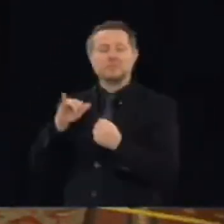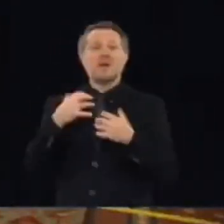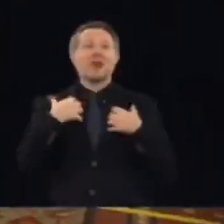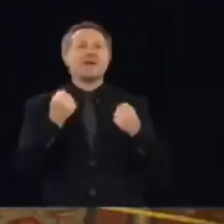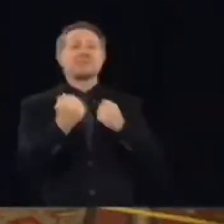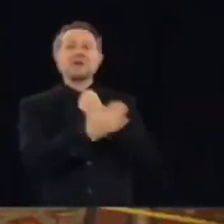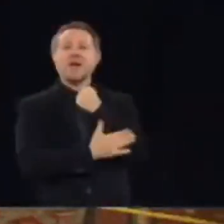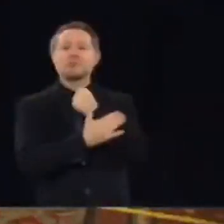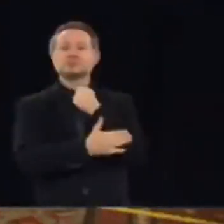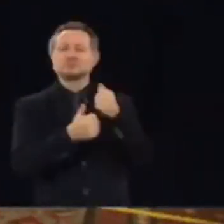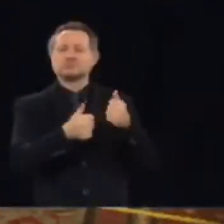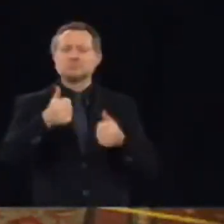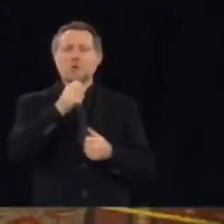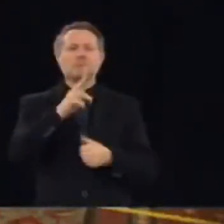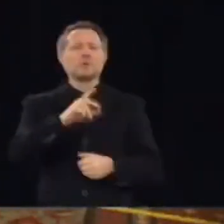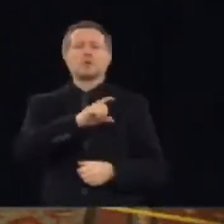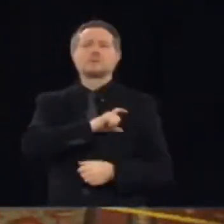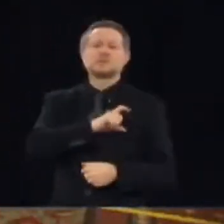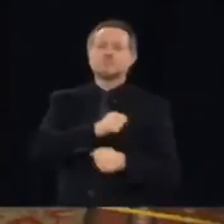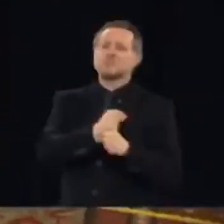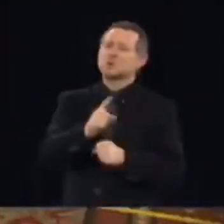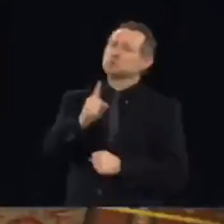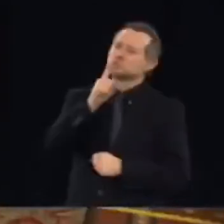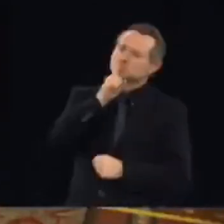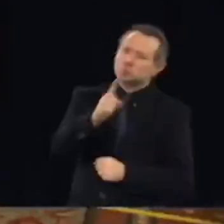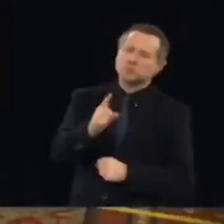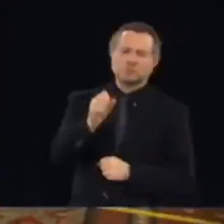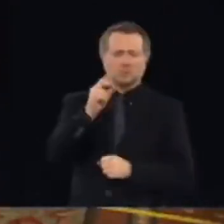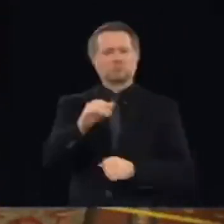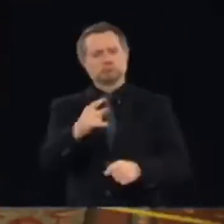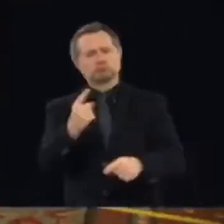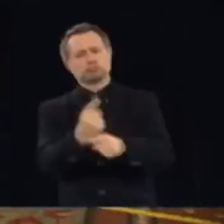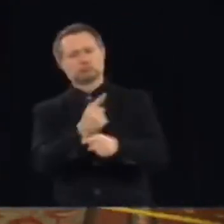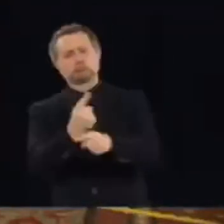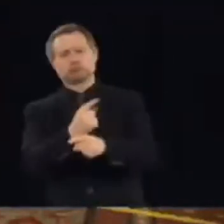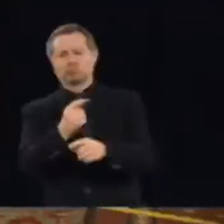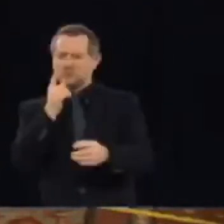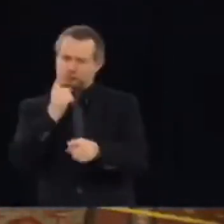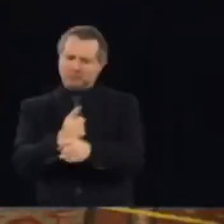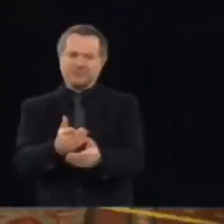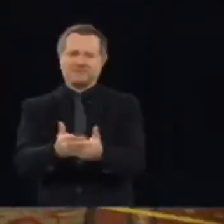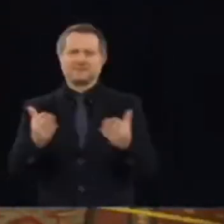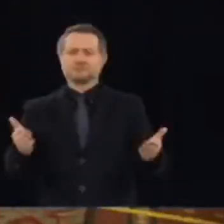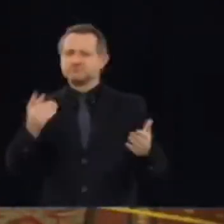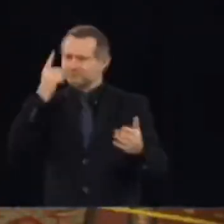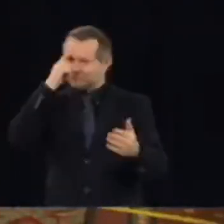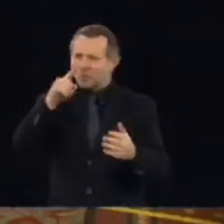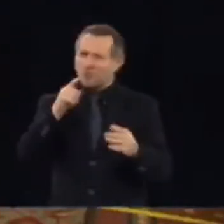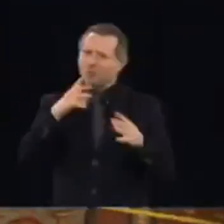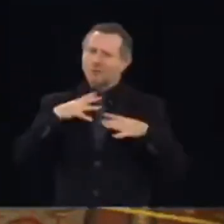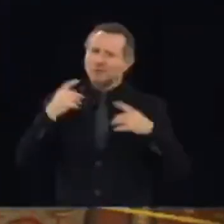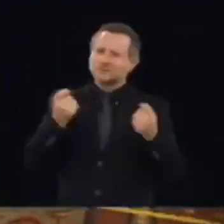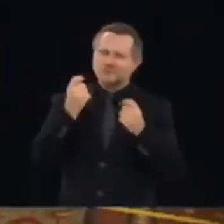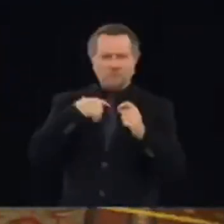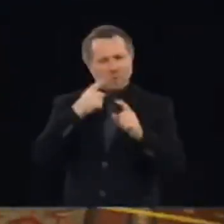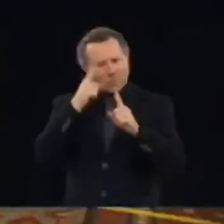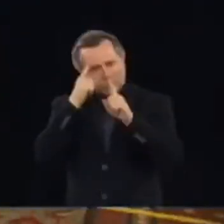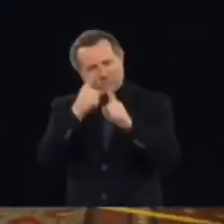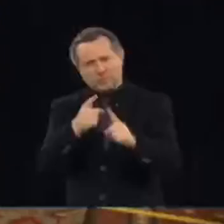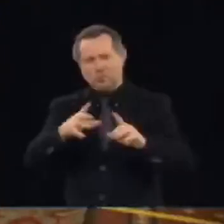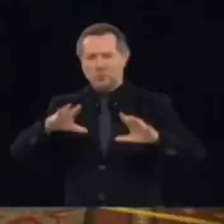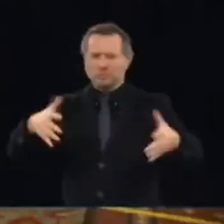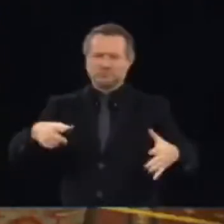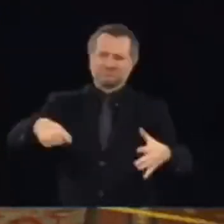law enforcement come and make sure that they're doing things the way they need to, that could allow this segment of